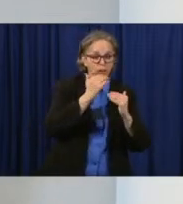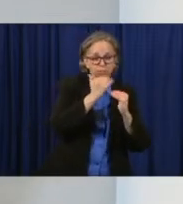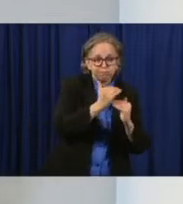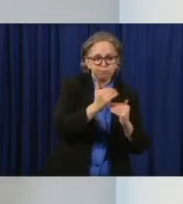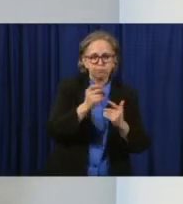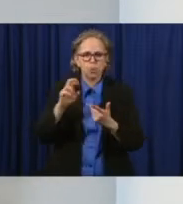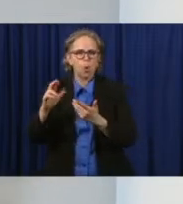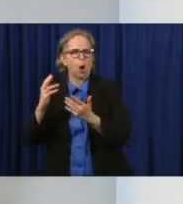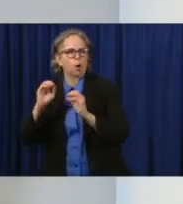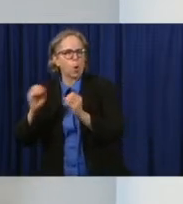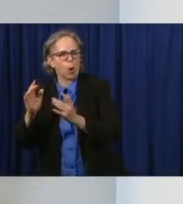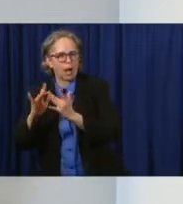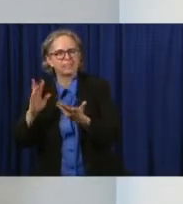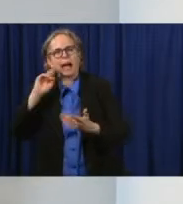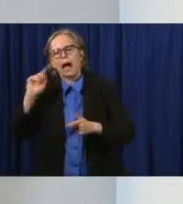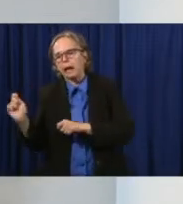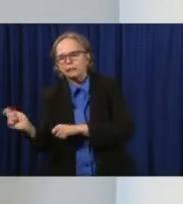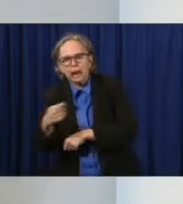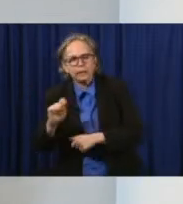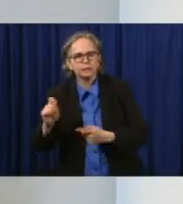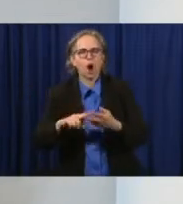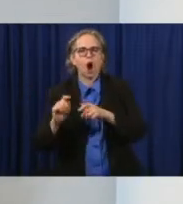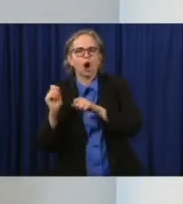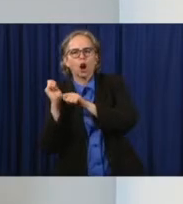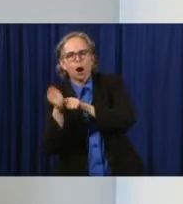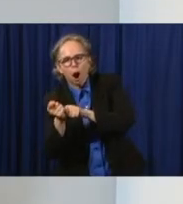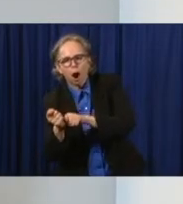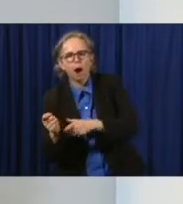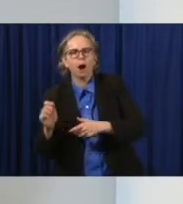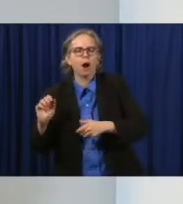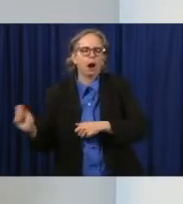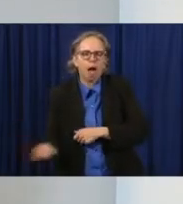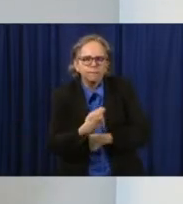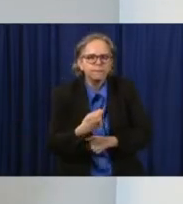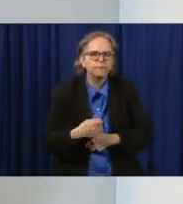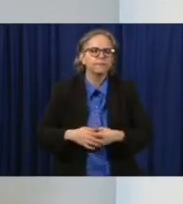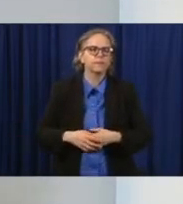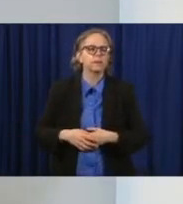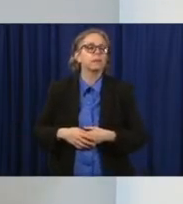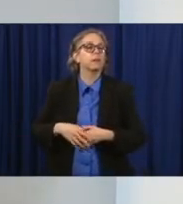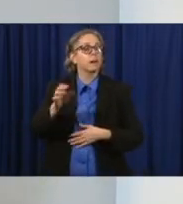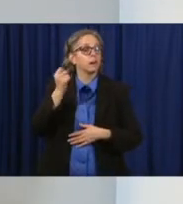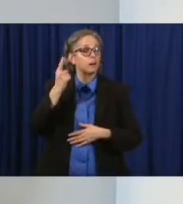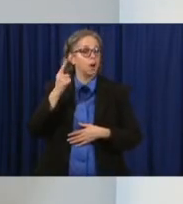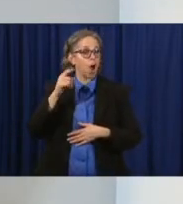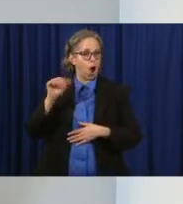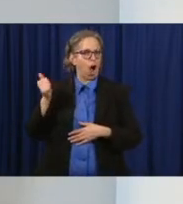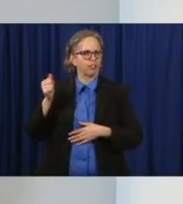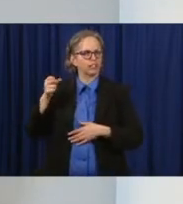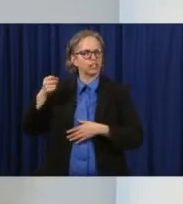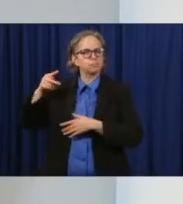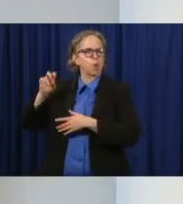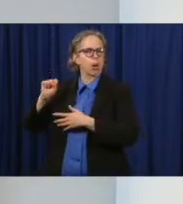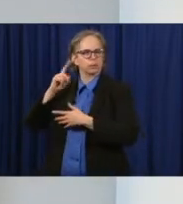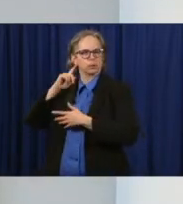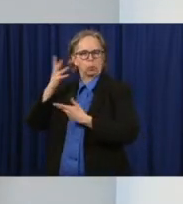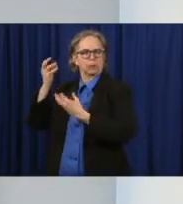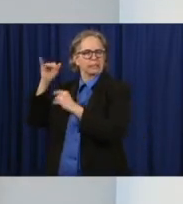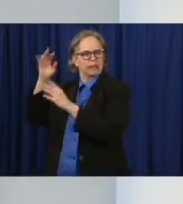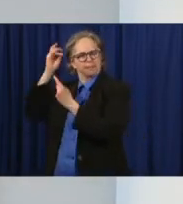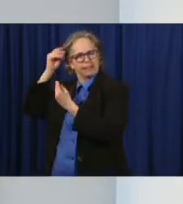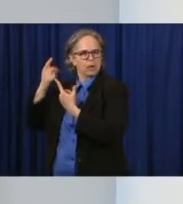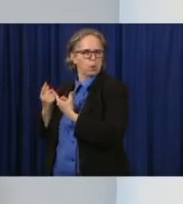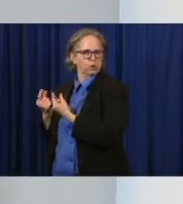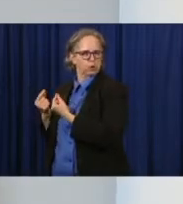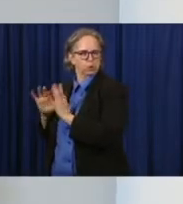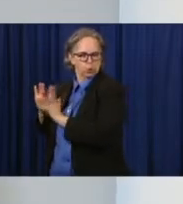sports, golf, baseball, and softball. And I mentioned we are working on standards for other sports that are contact or low contact, at least for the